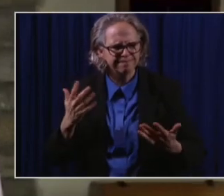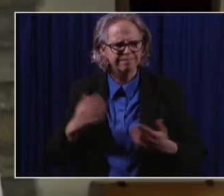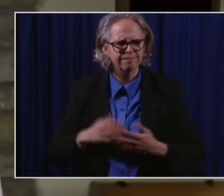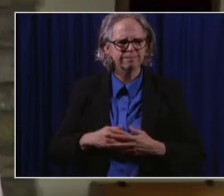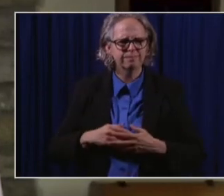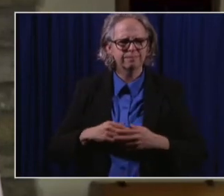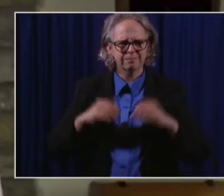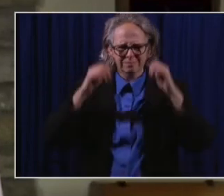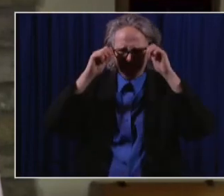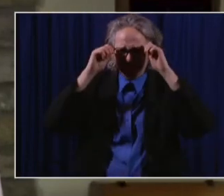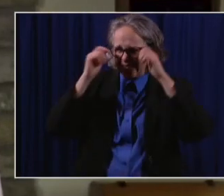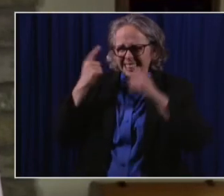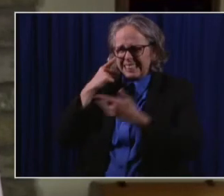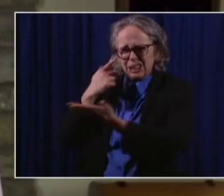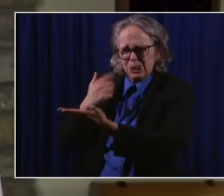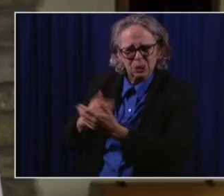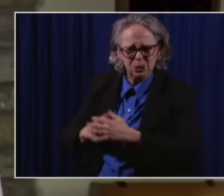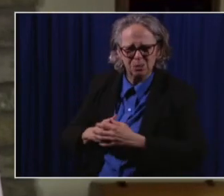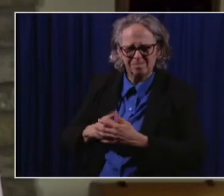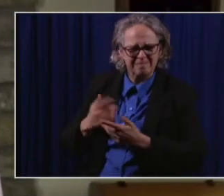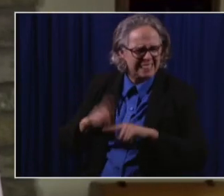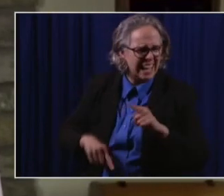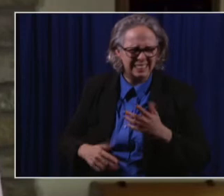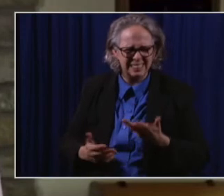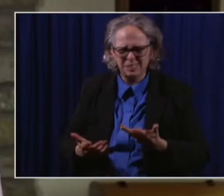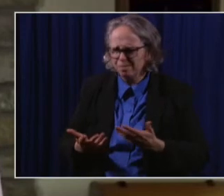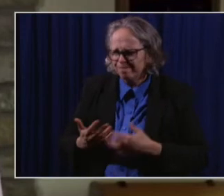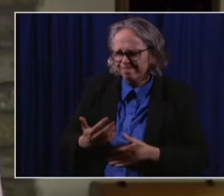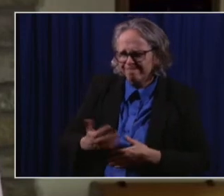We're not getting the doctor, at least I'm not.